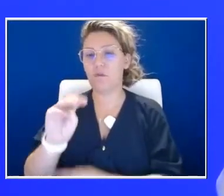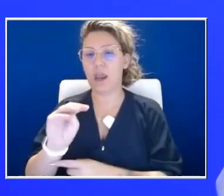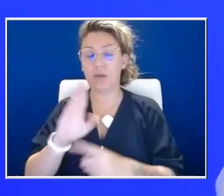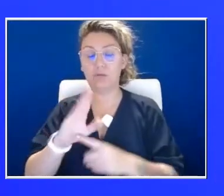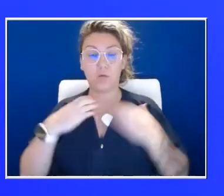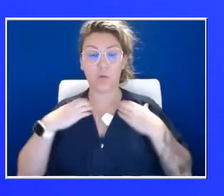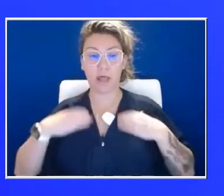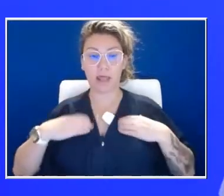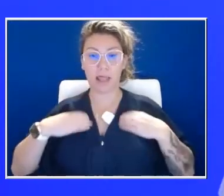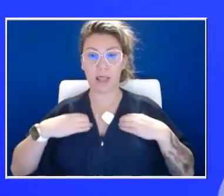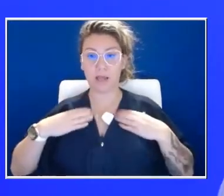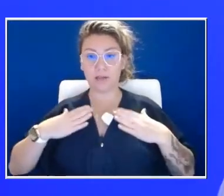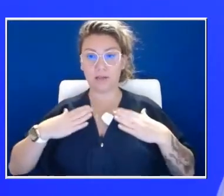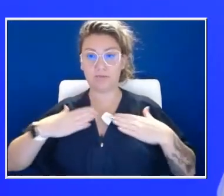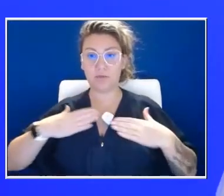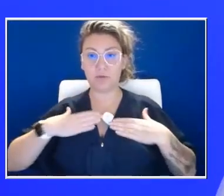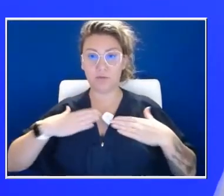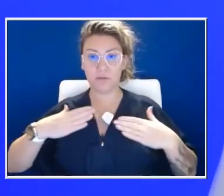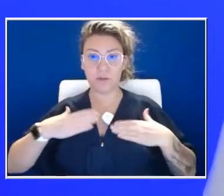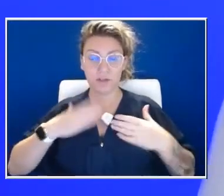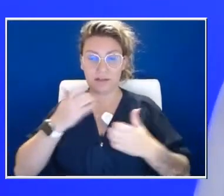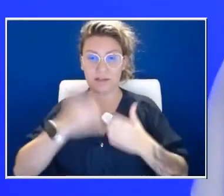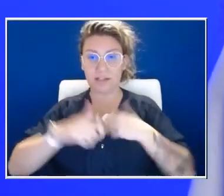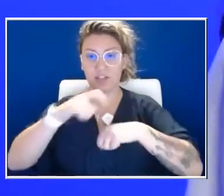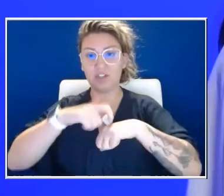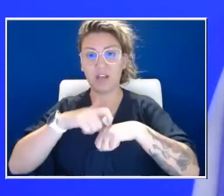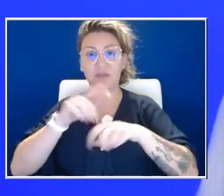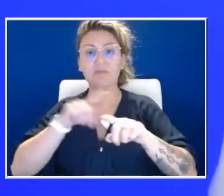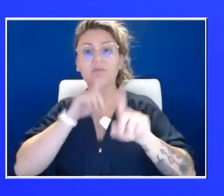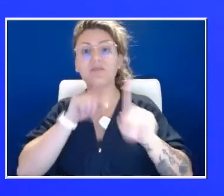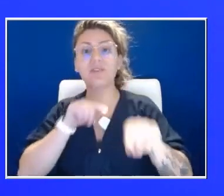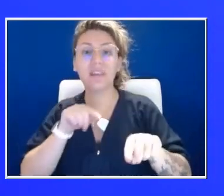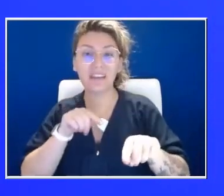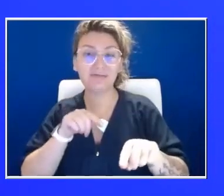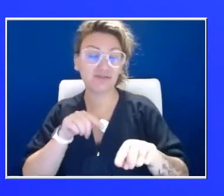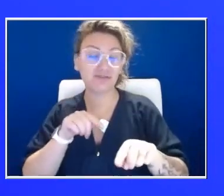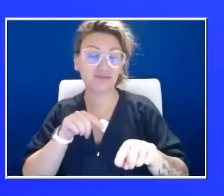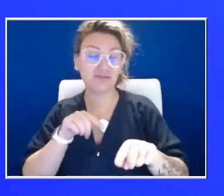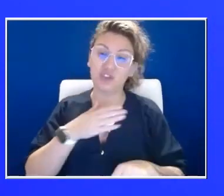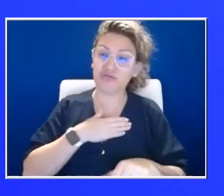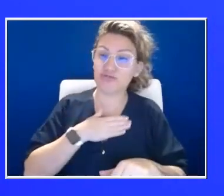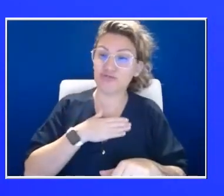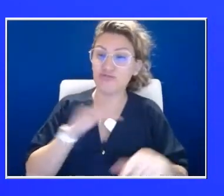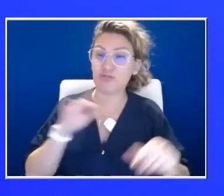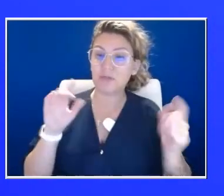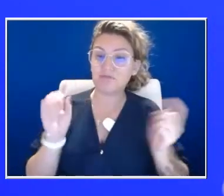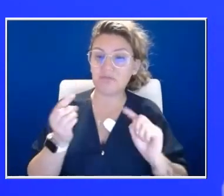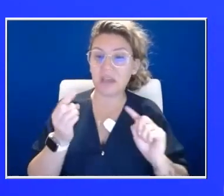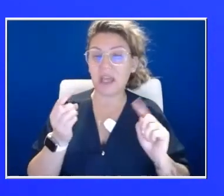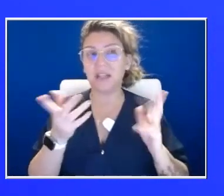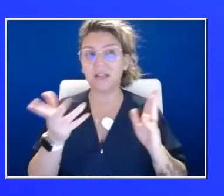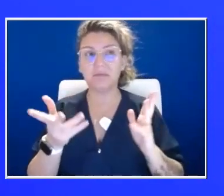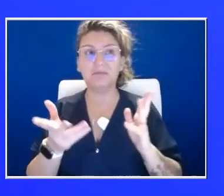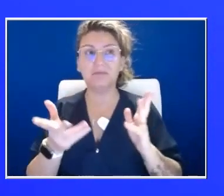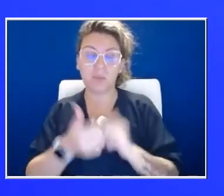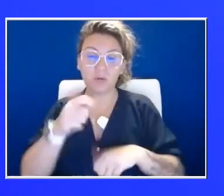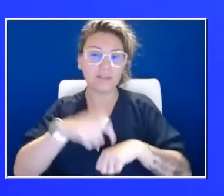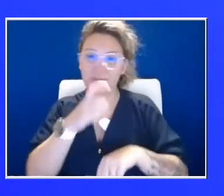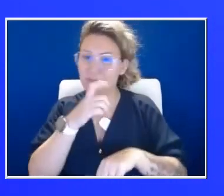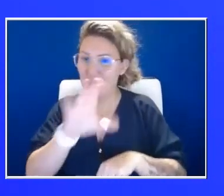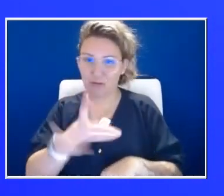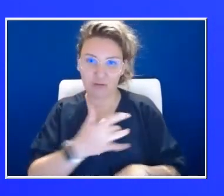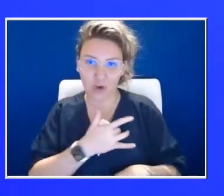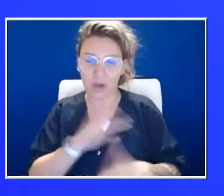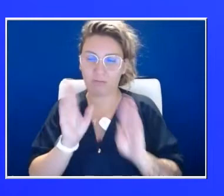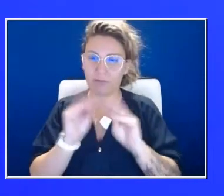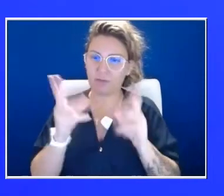is, not to mention chest wall. So the answer is chest pain. Honestly, most of the time ends up being not your heart. We obviously always want to make sure it's not.